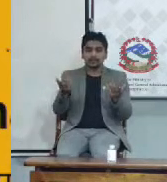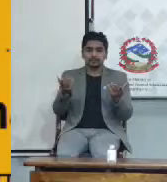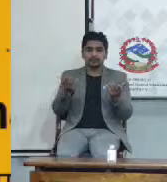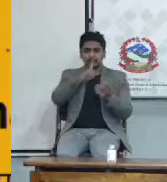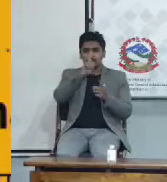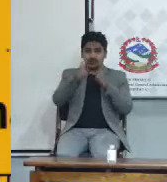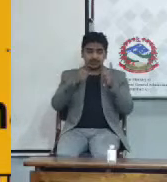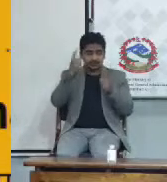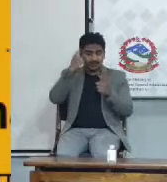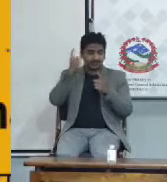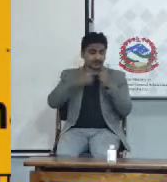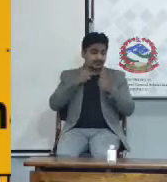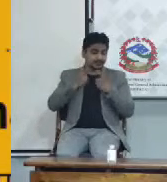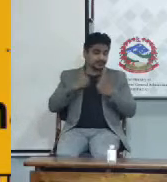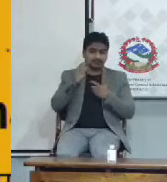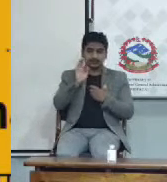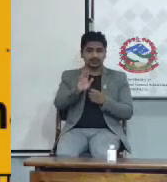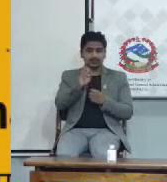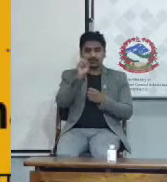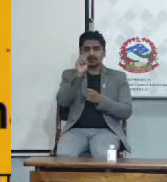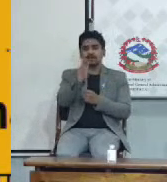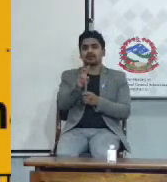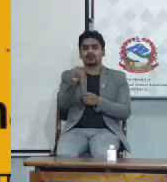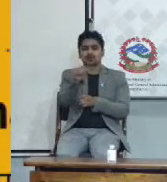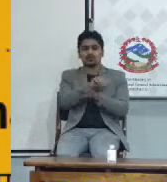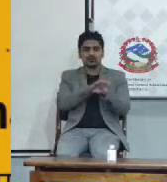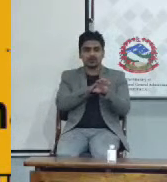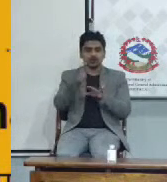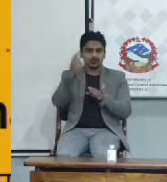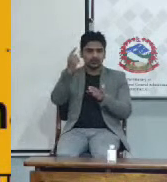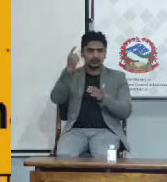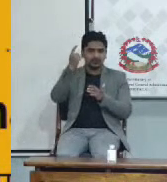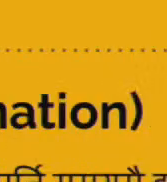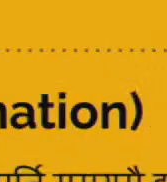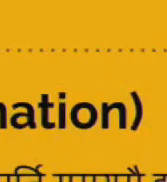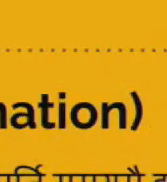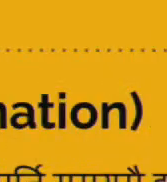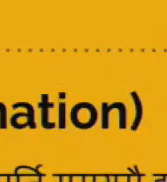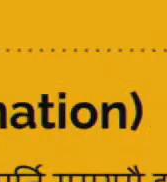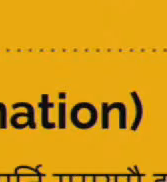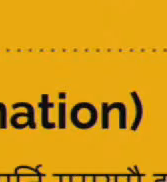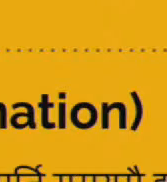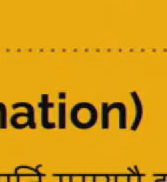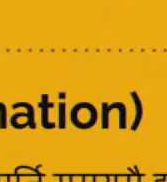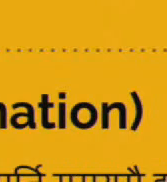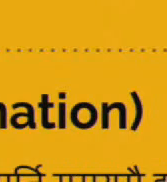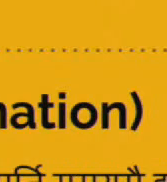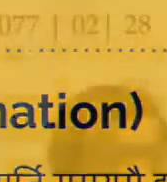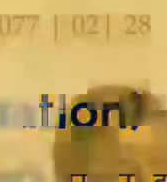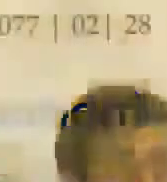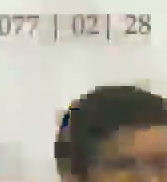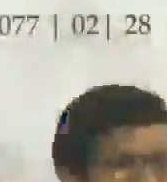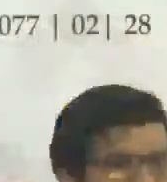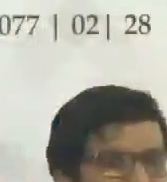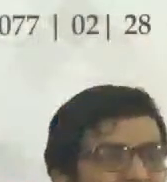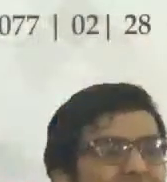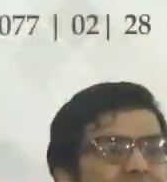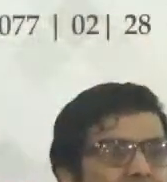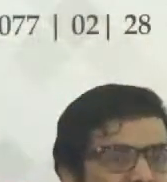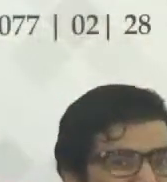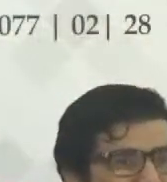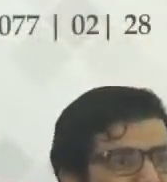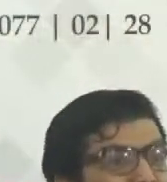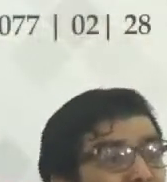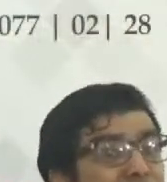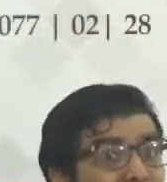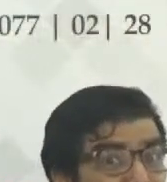that's why these questions are raised is we are not able to give that right information that they are seeking. Crisis is a situation where